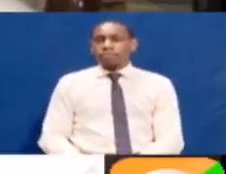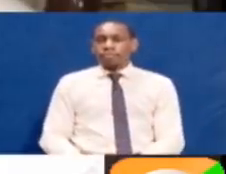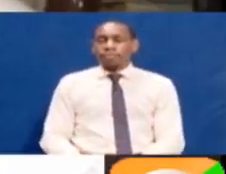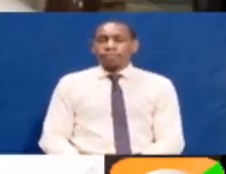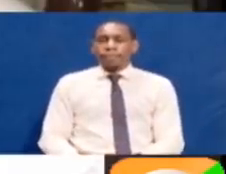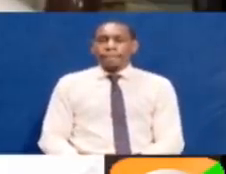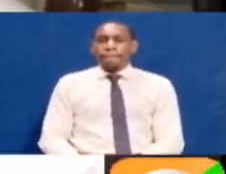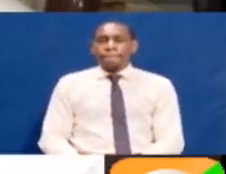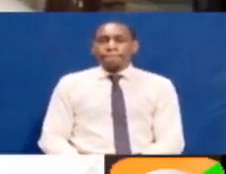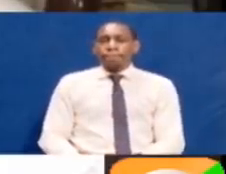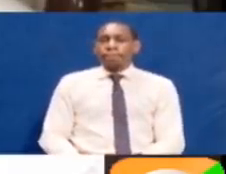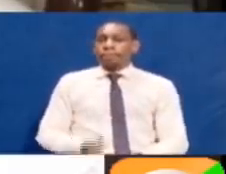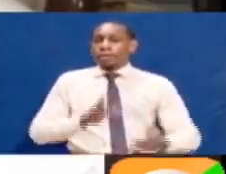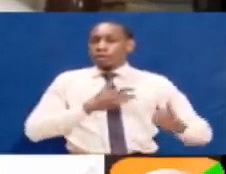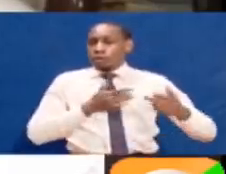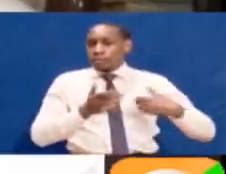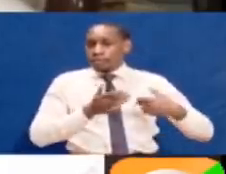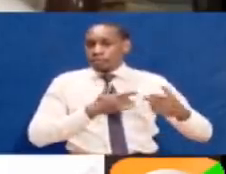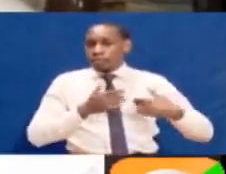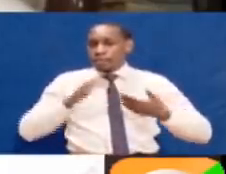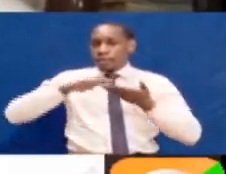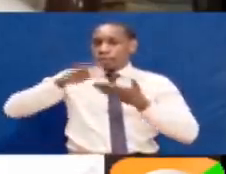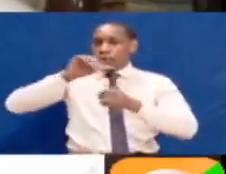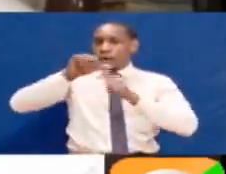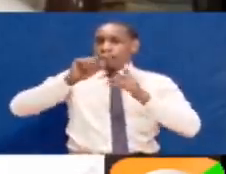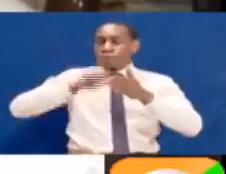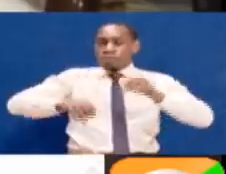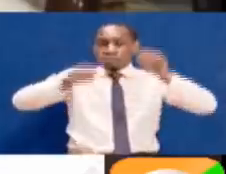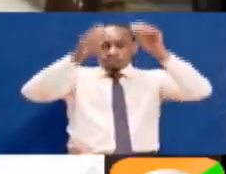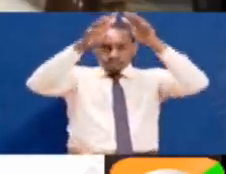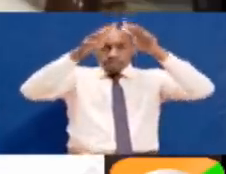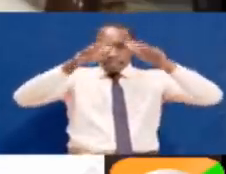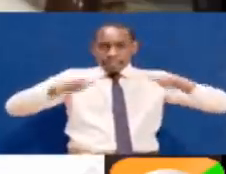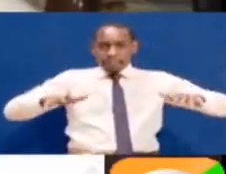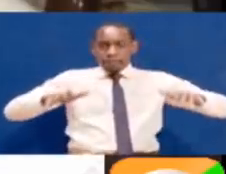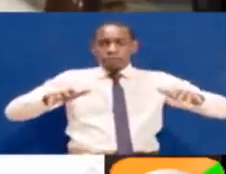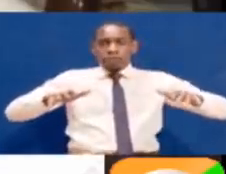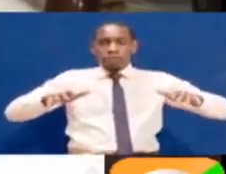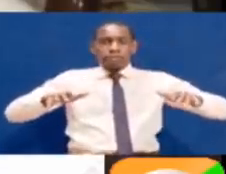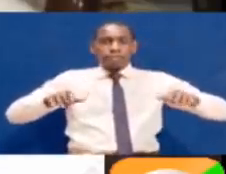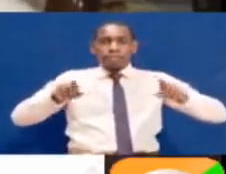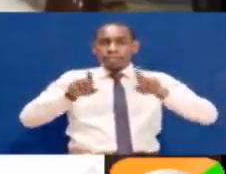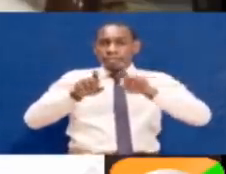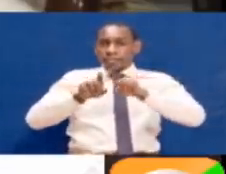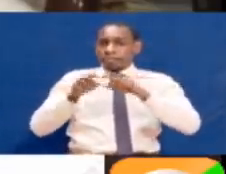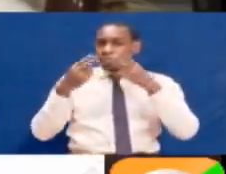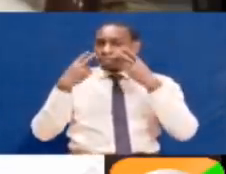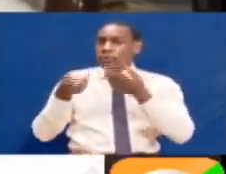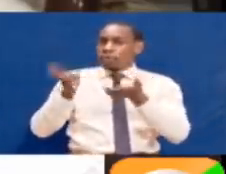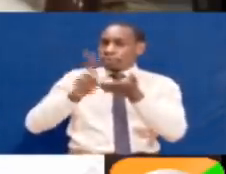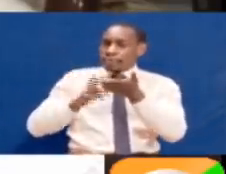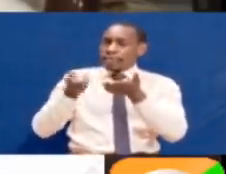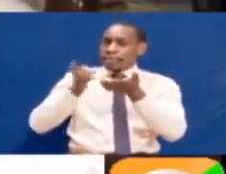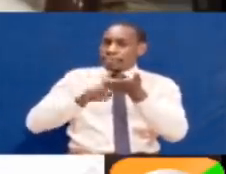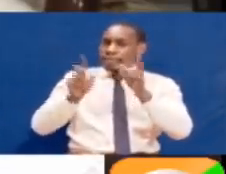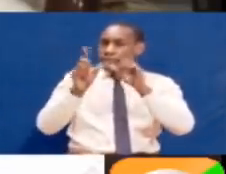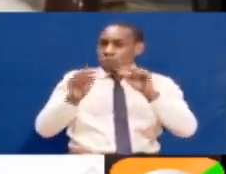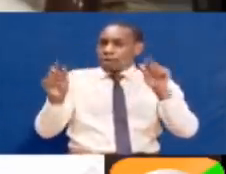I was more concerned myself about devolution. I repeated severally, I